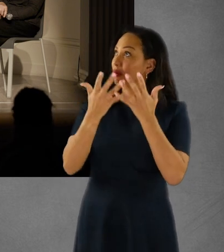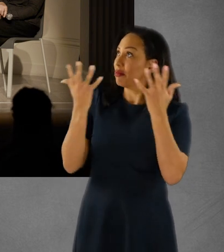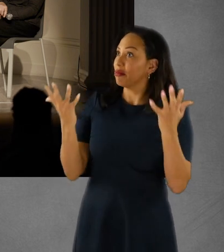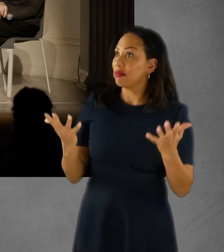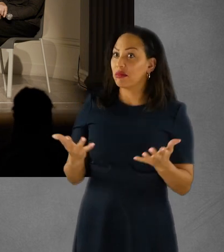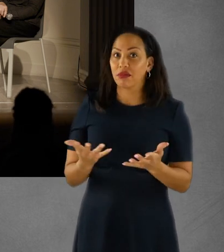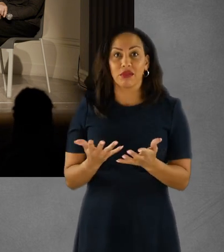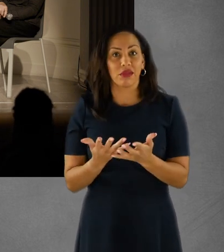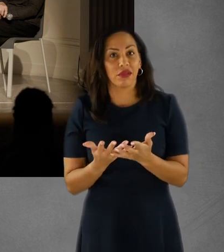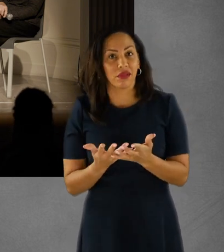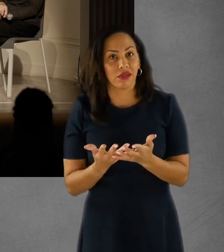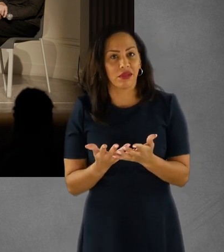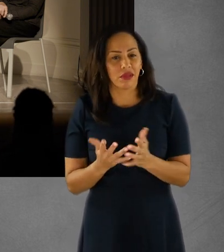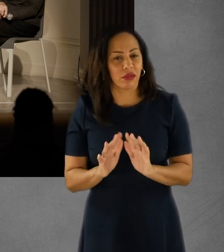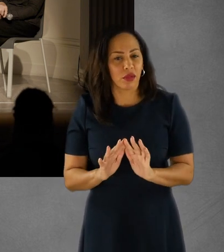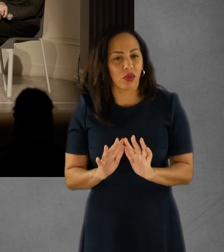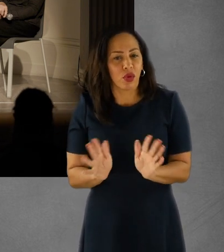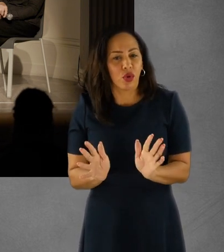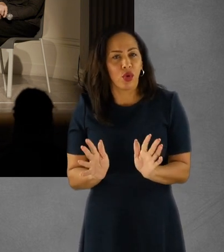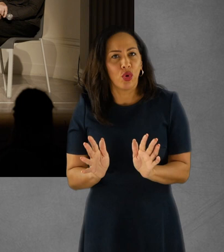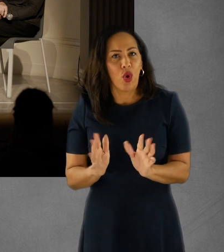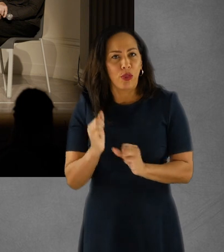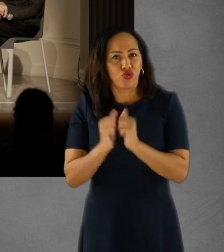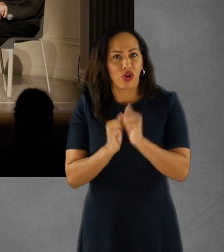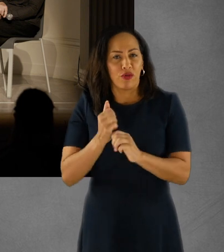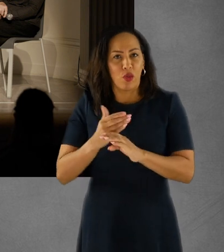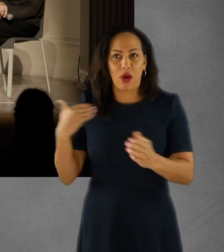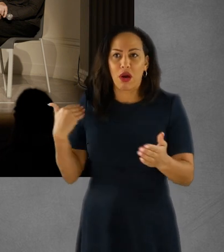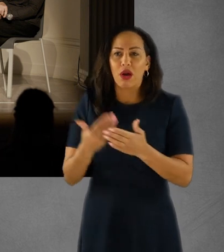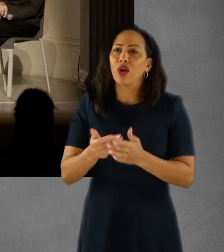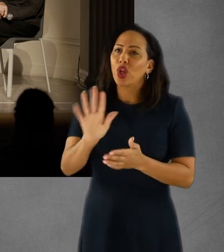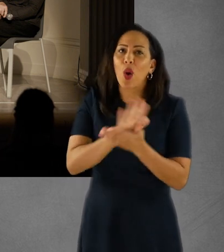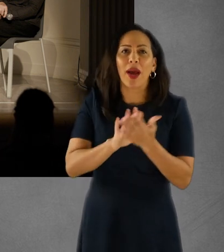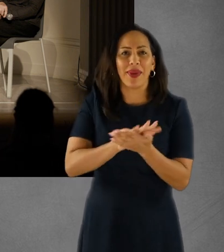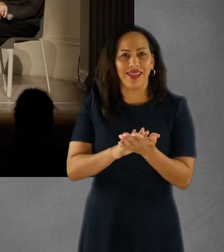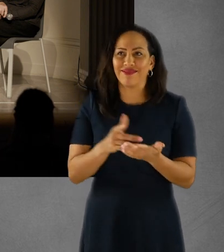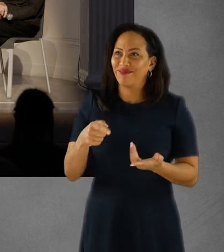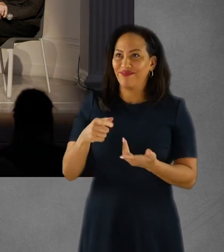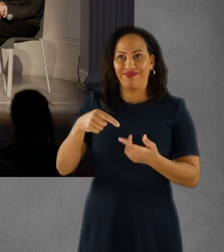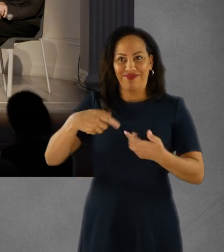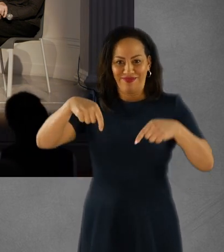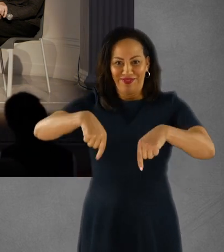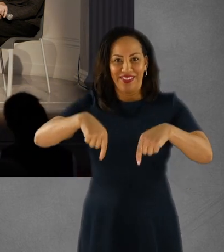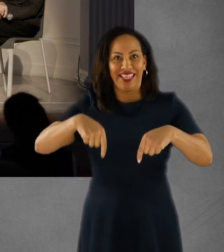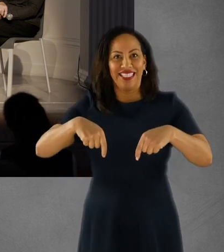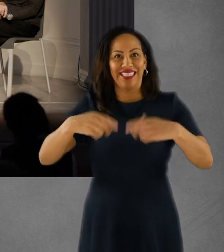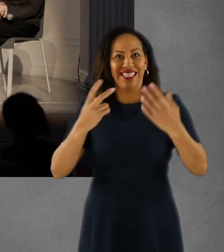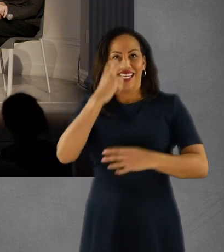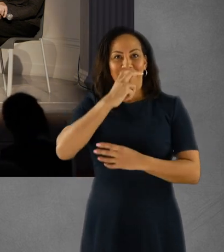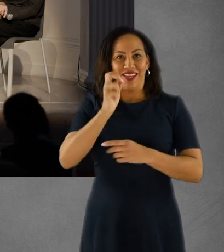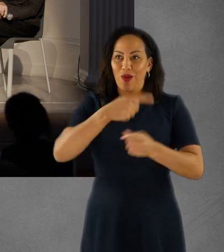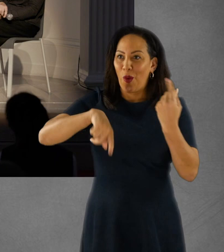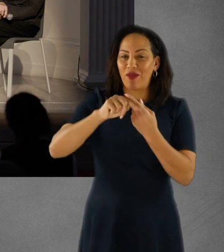than the structure over time that Gabriel just mentioned. That's right, just like ending up on your back. Totally, yes. Thank you.